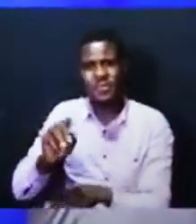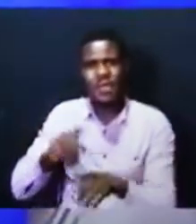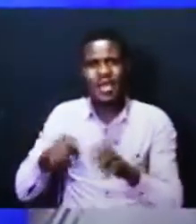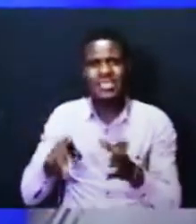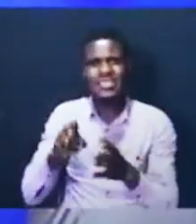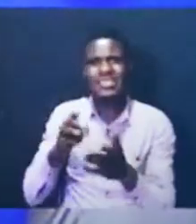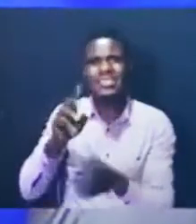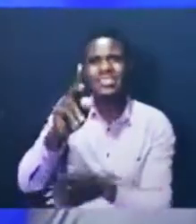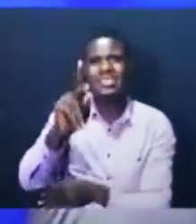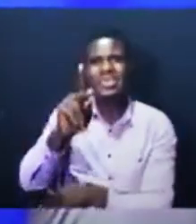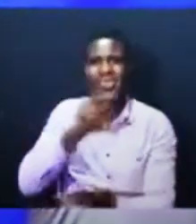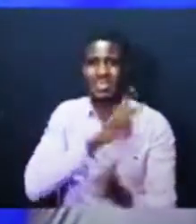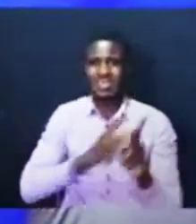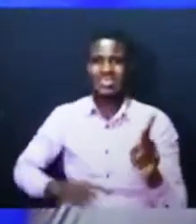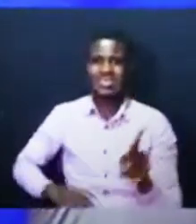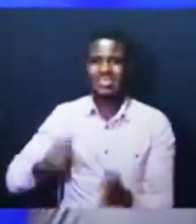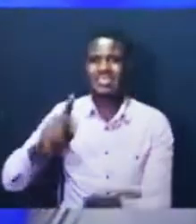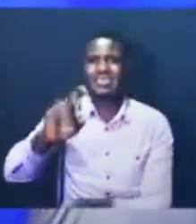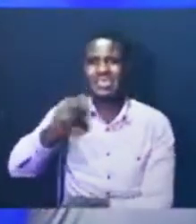them.